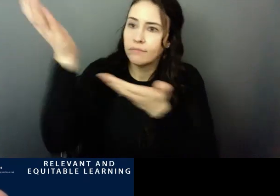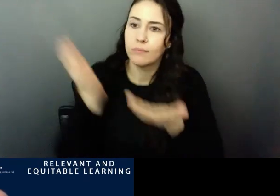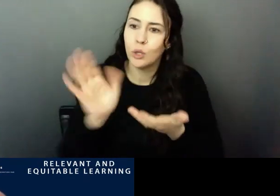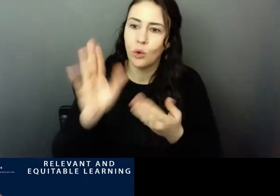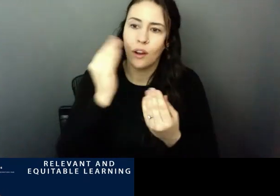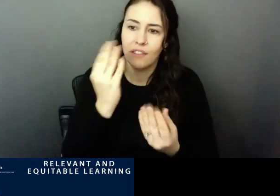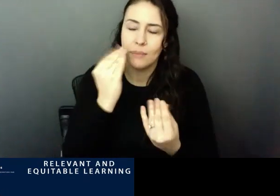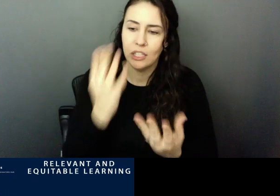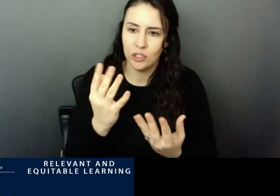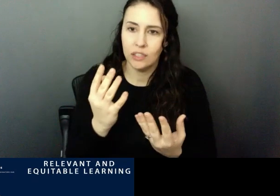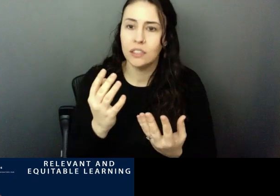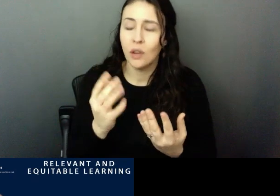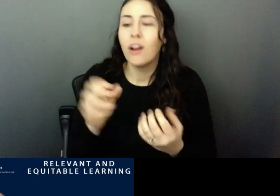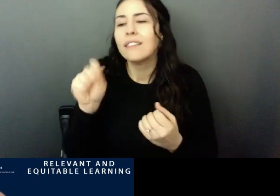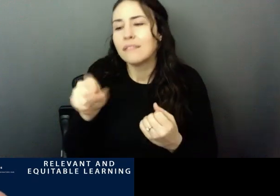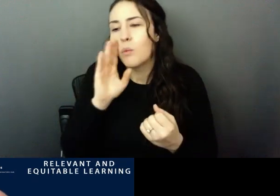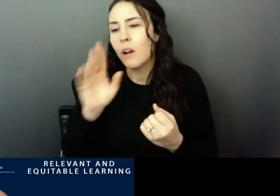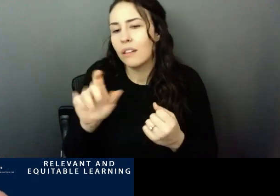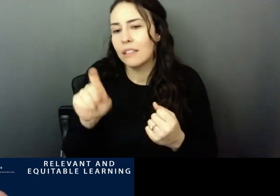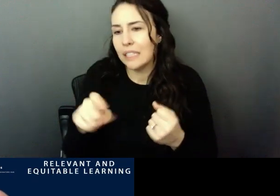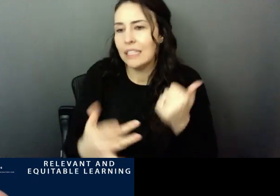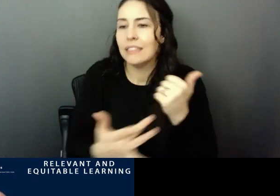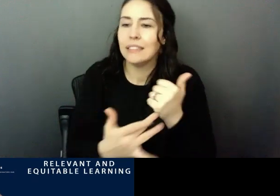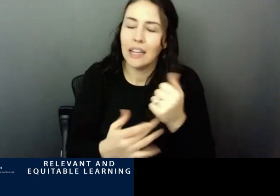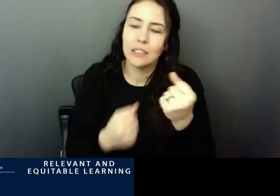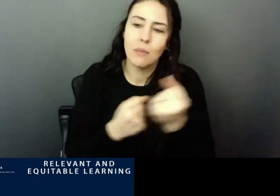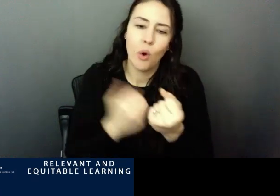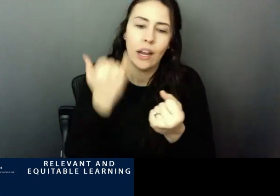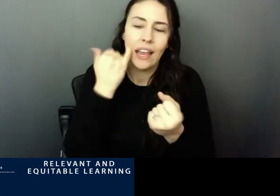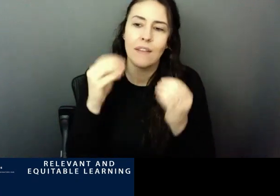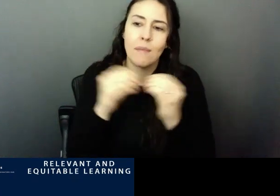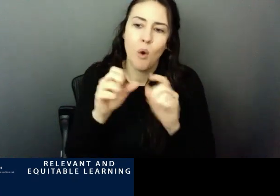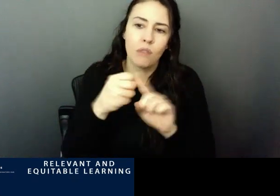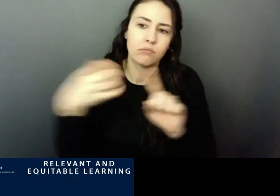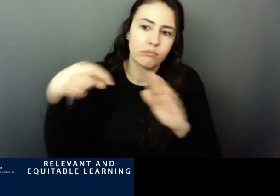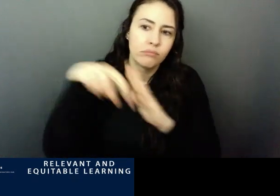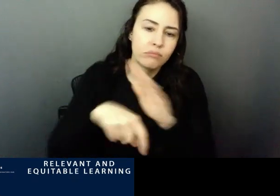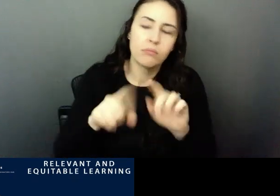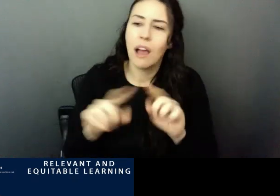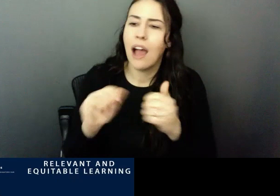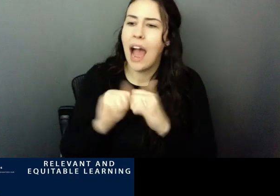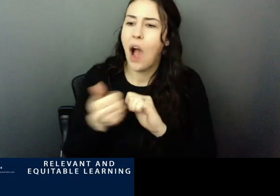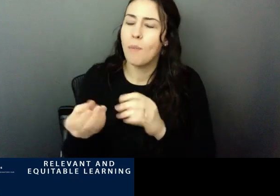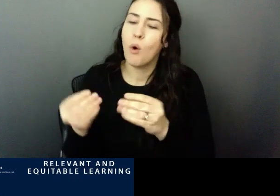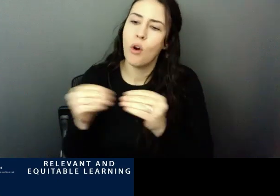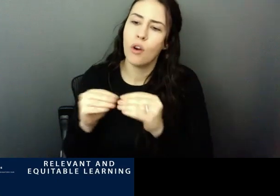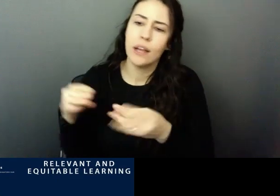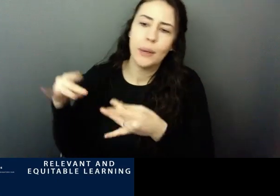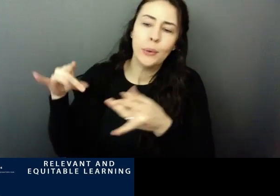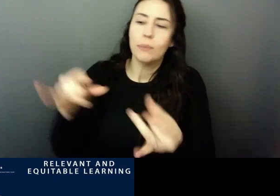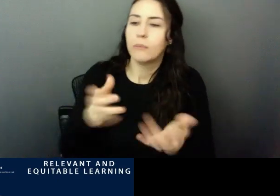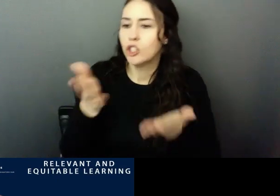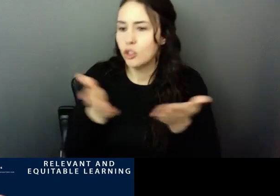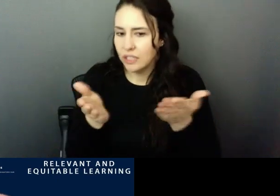one-stop shop. Yes, you'll need technical support when it gets a little bit more in detail, but how do you get more seamless services in a timely manner? And